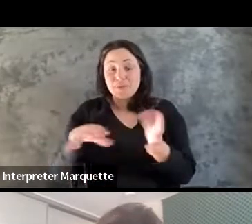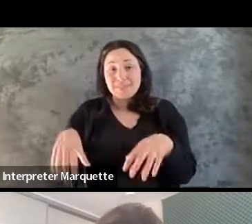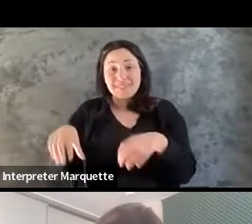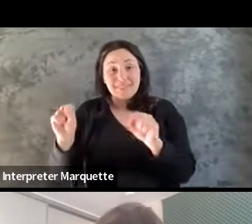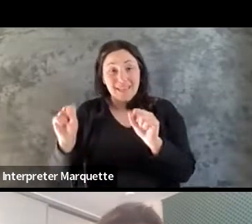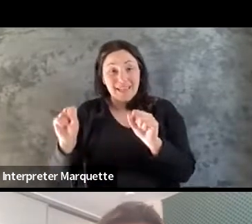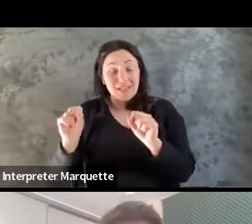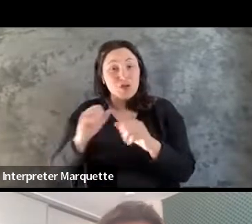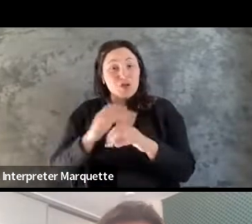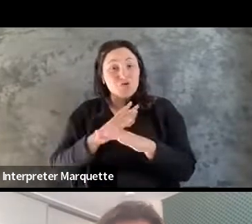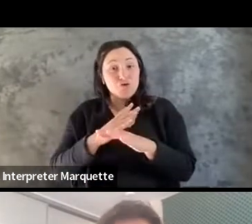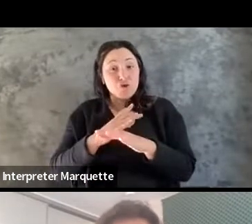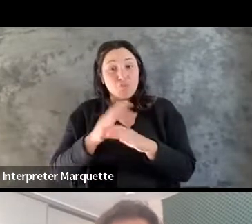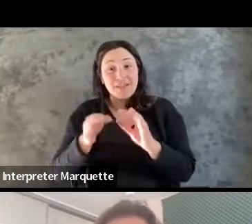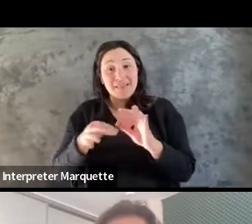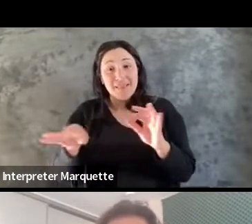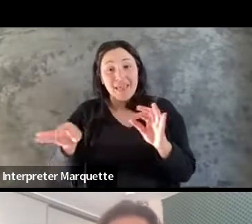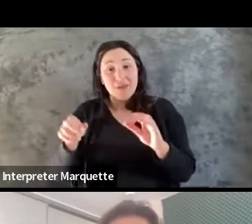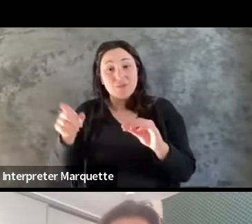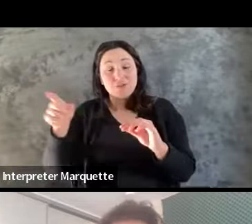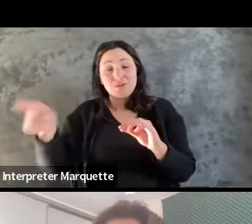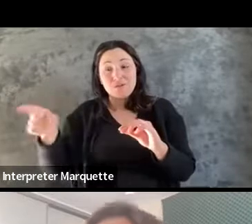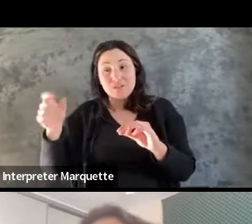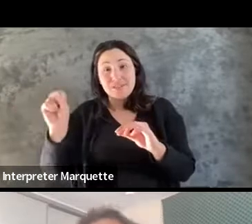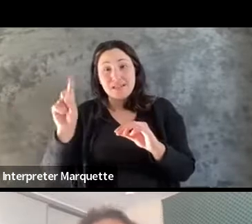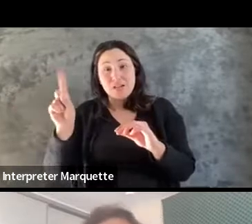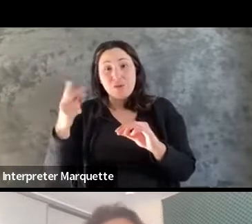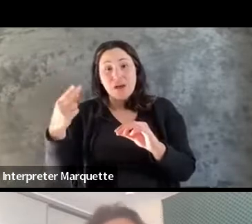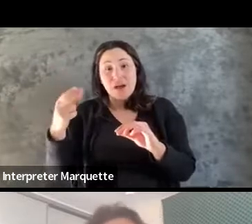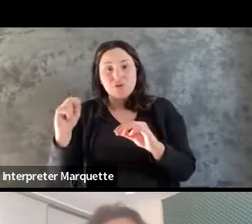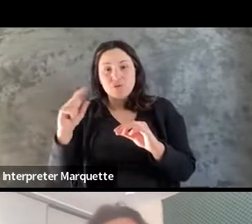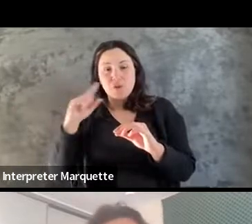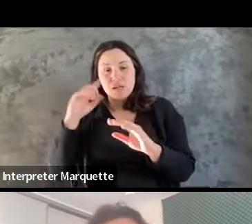San Diego High has continued to decrease